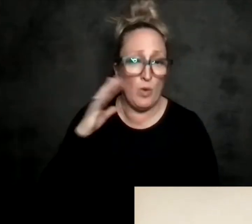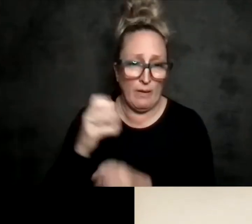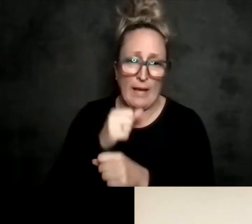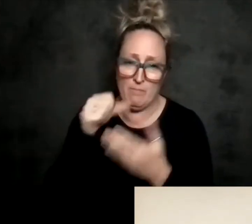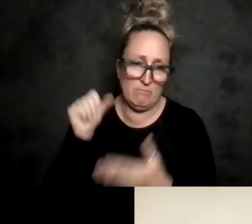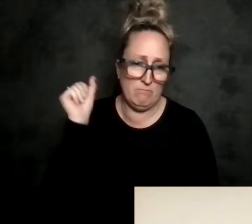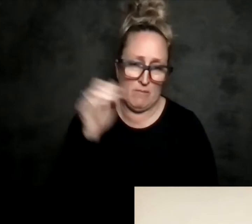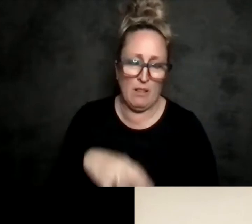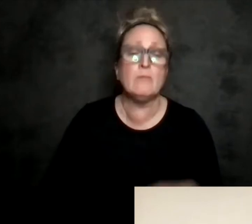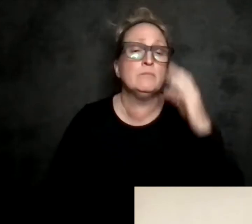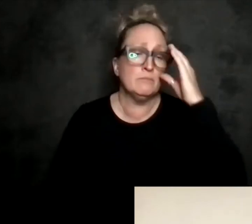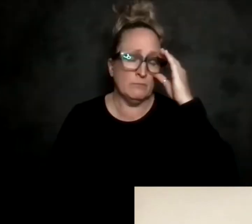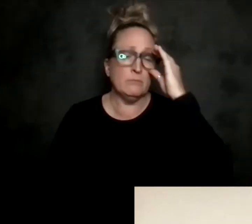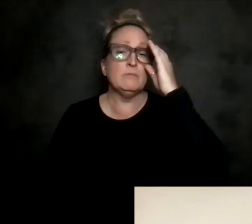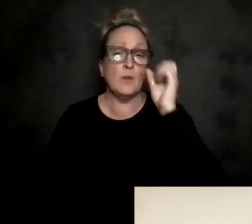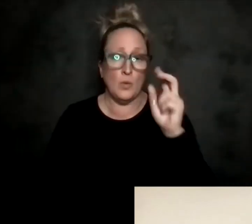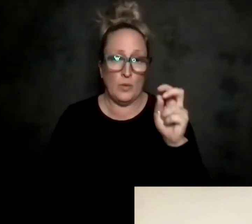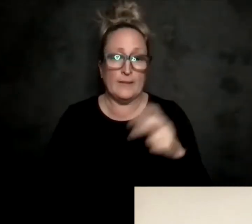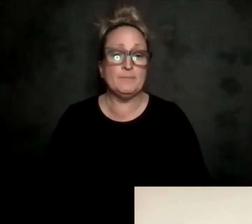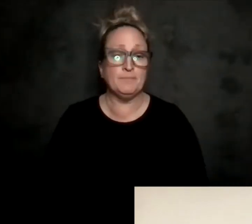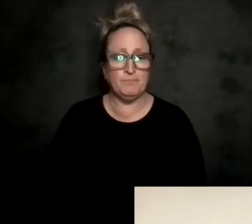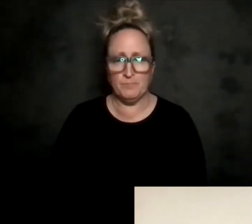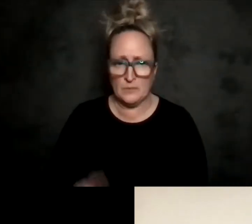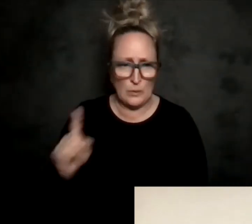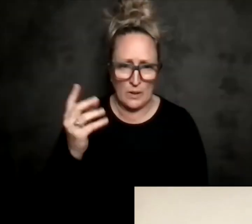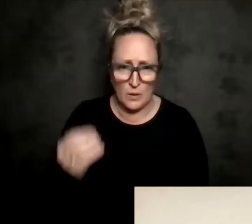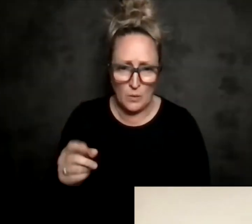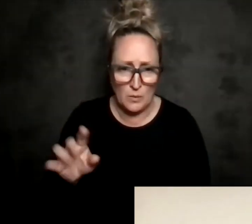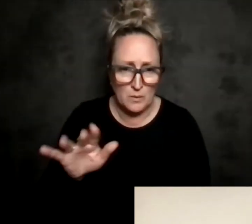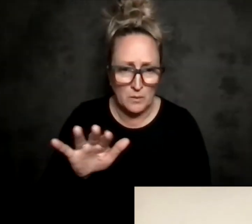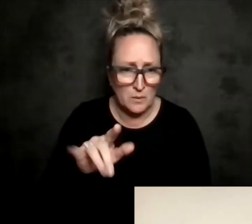And so, where to go?